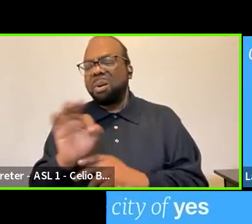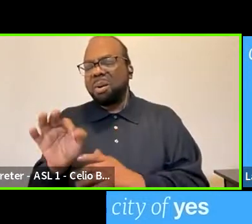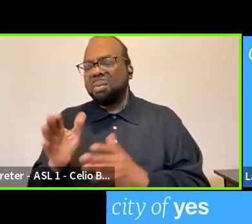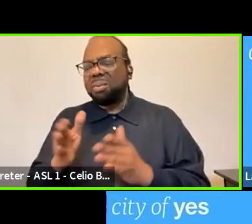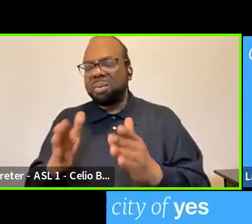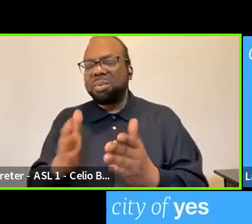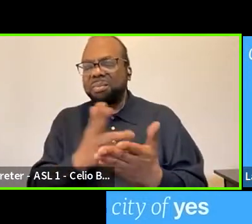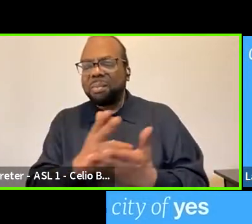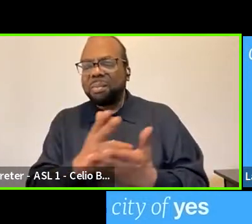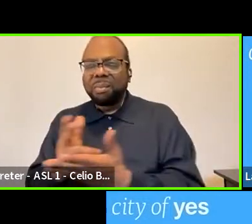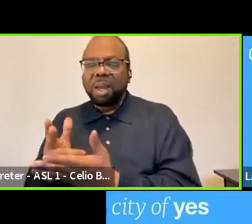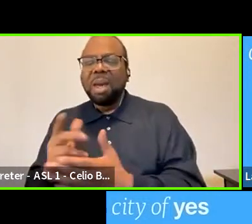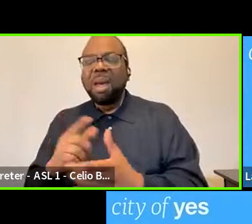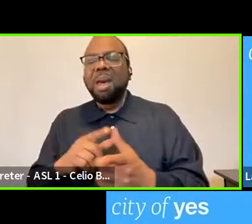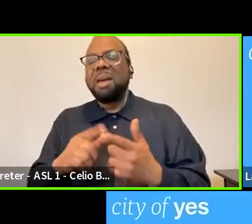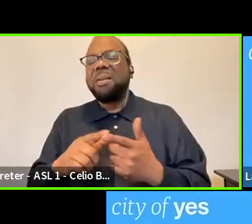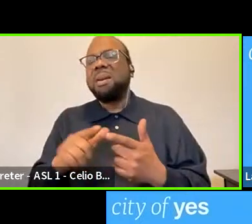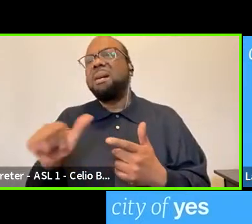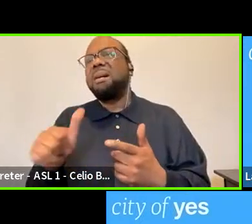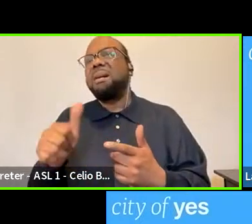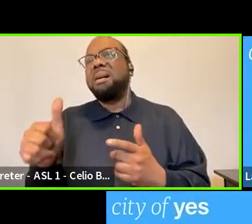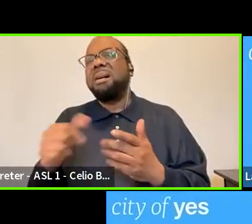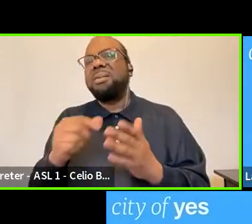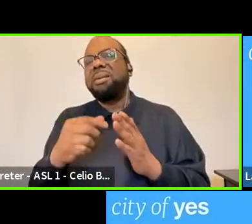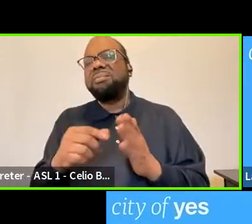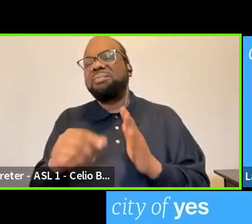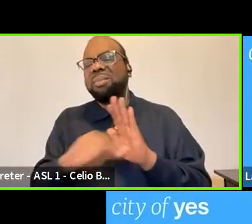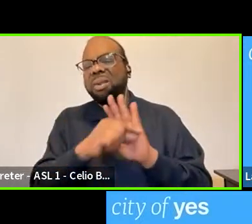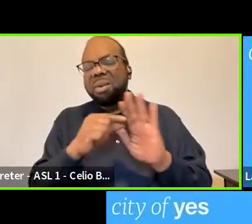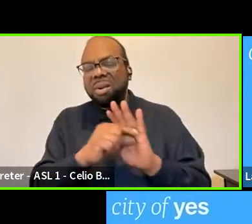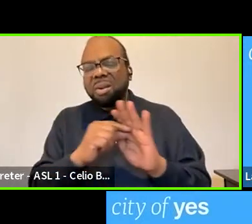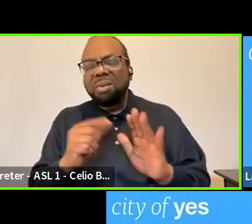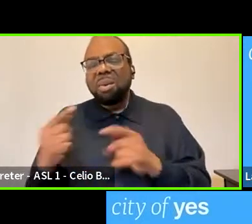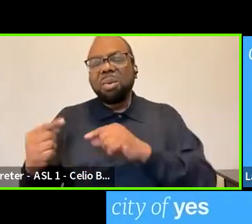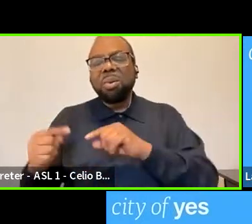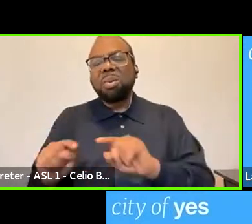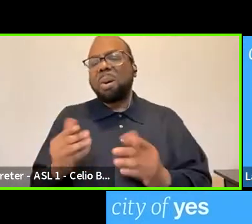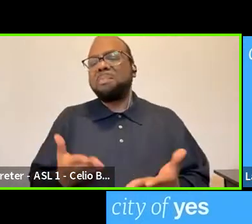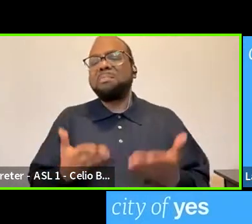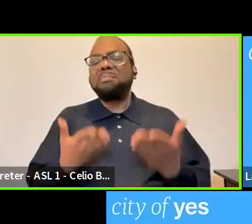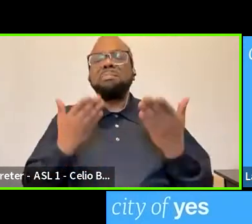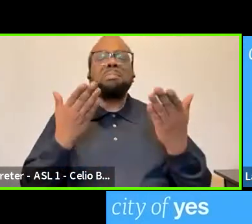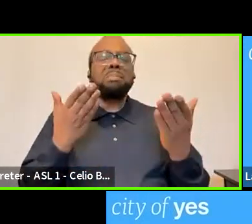shifts we're making in the text that are in the proposal, um, to